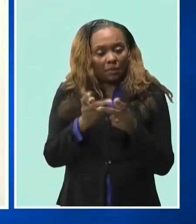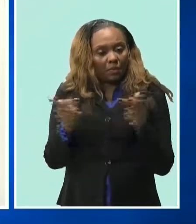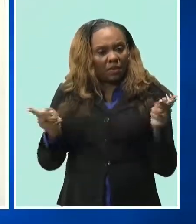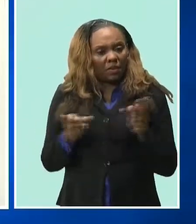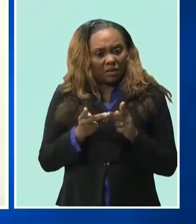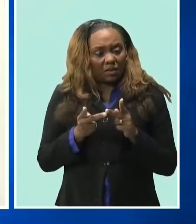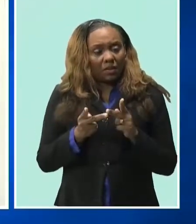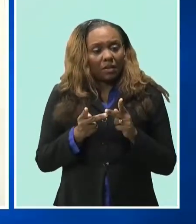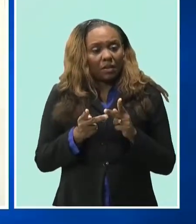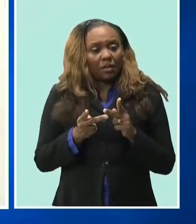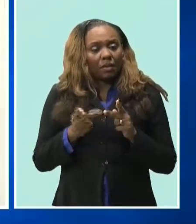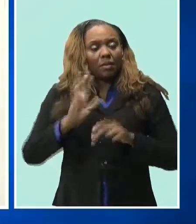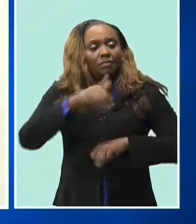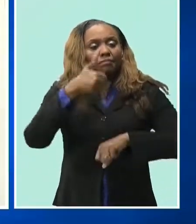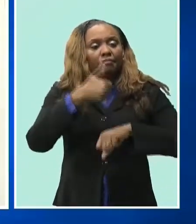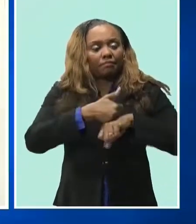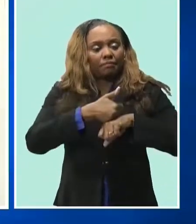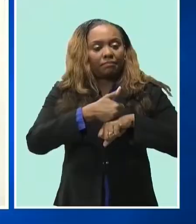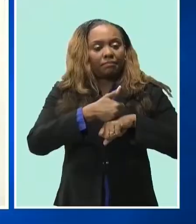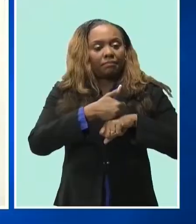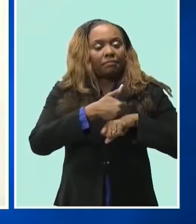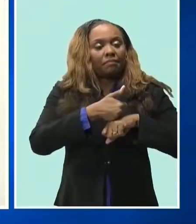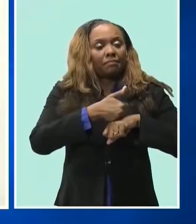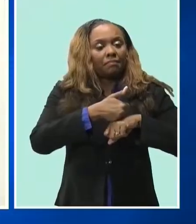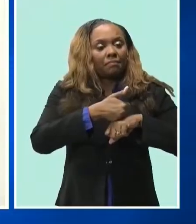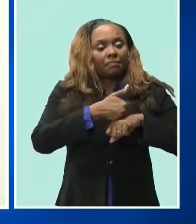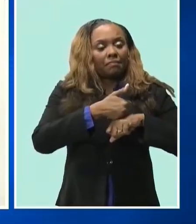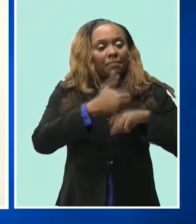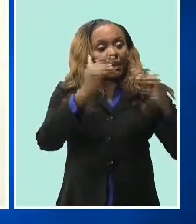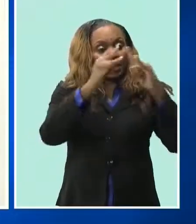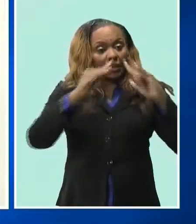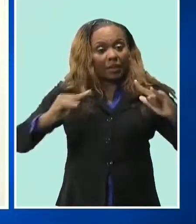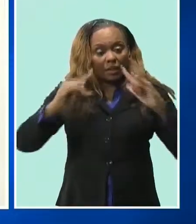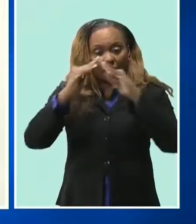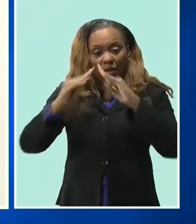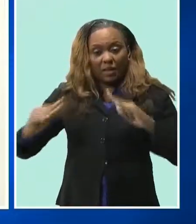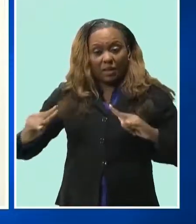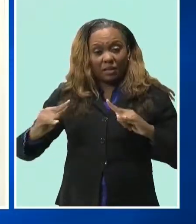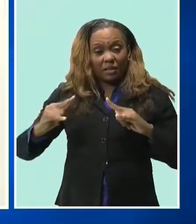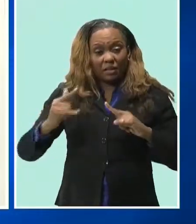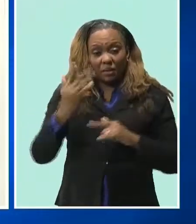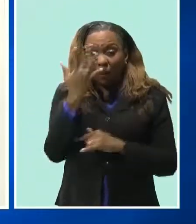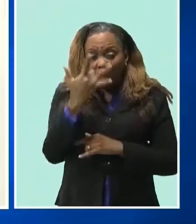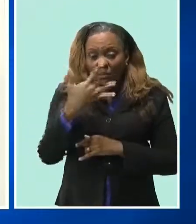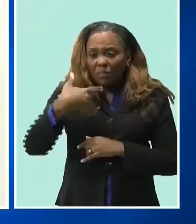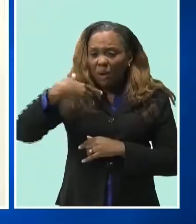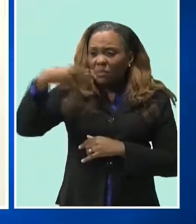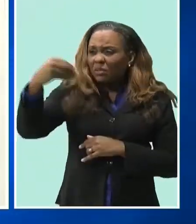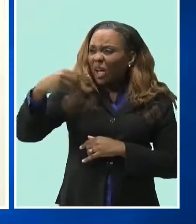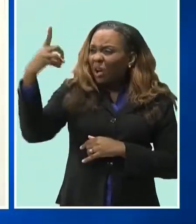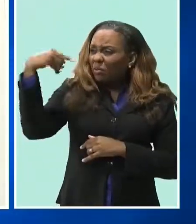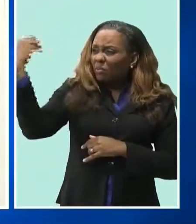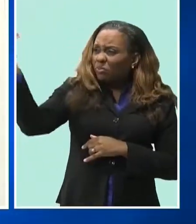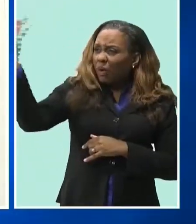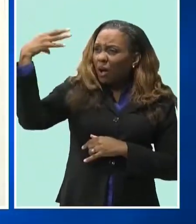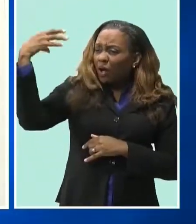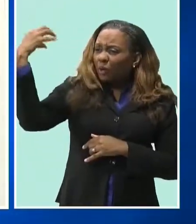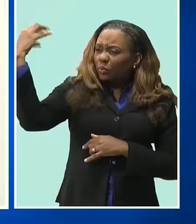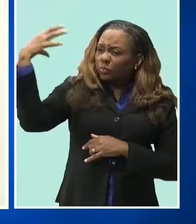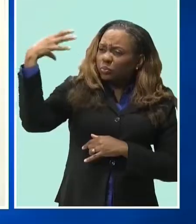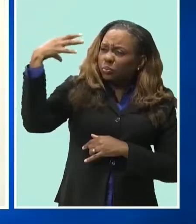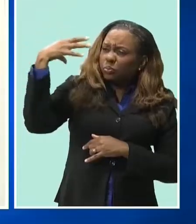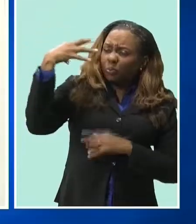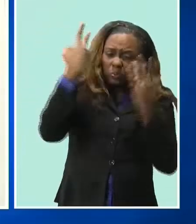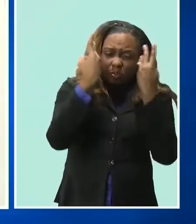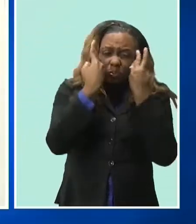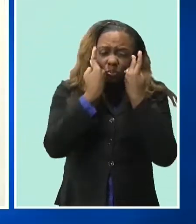could be accommodated, we've taken the opportunity to be able to erect some tents, because we know that, of course, the sun is very hot, and obviously we want